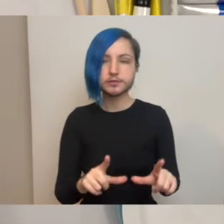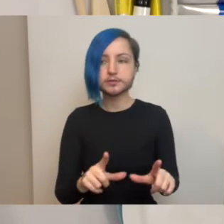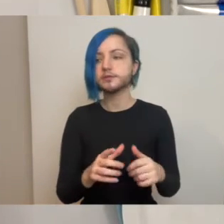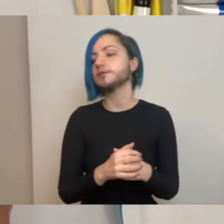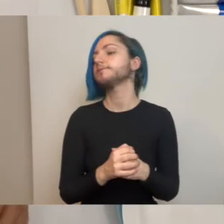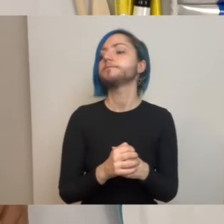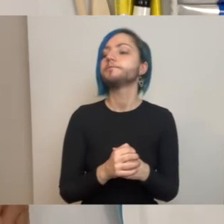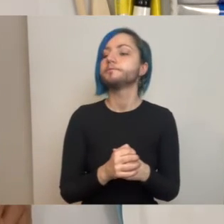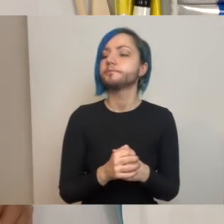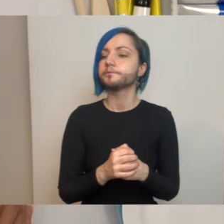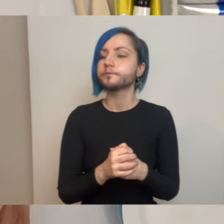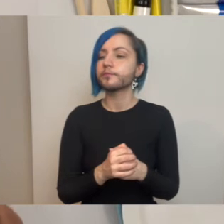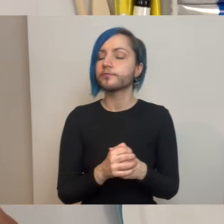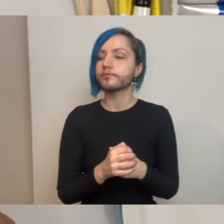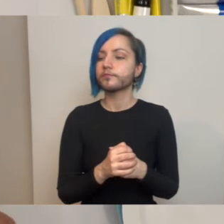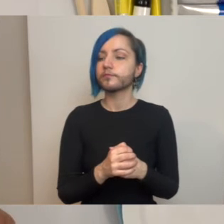just been introducing to,